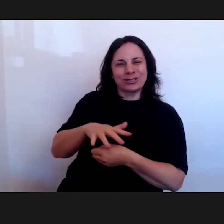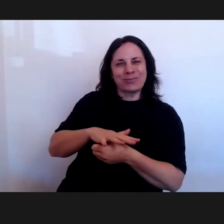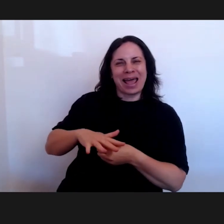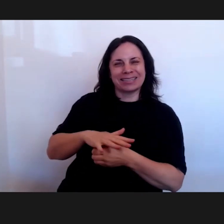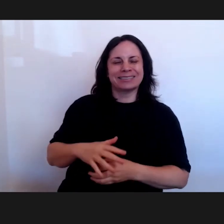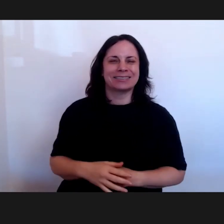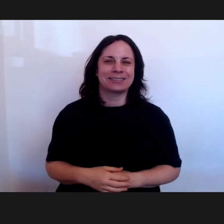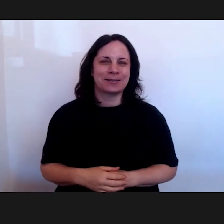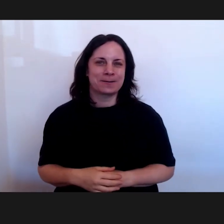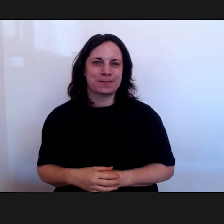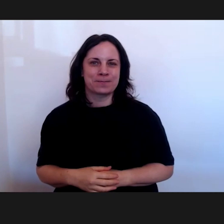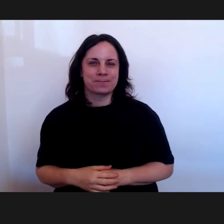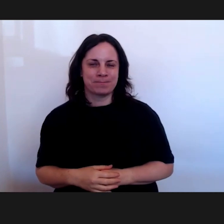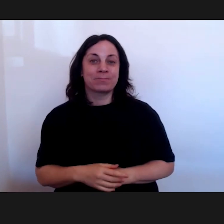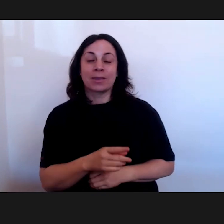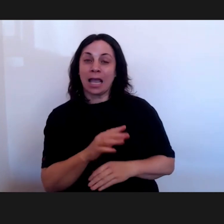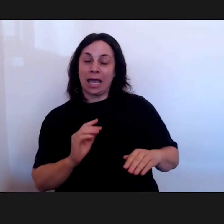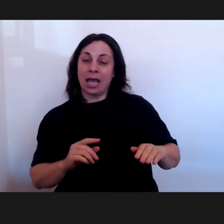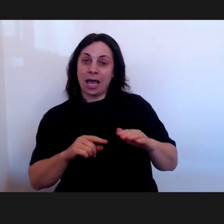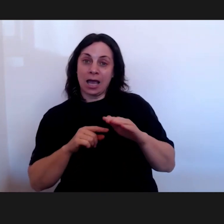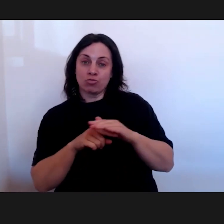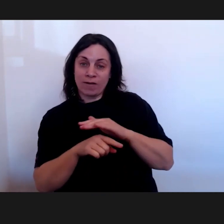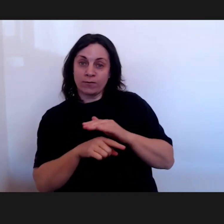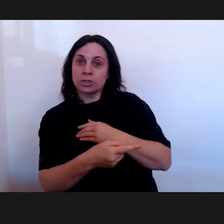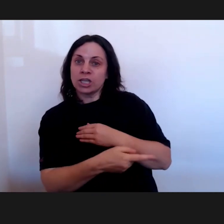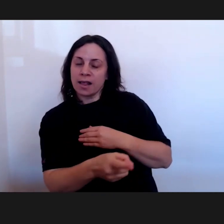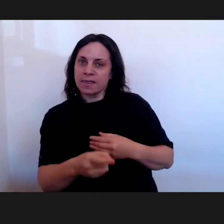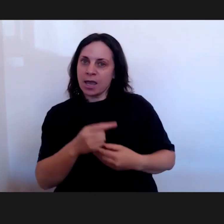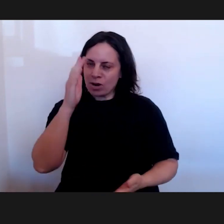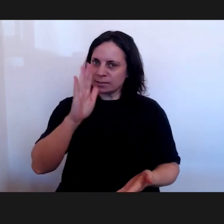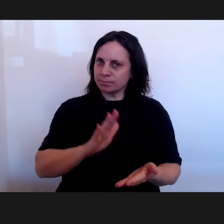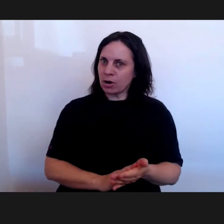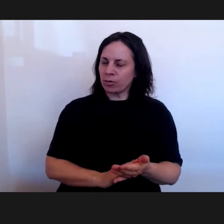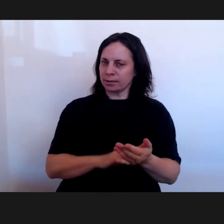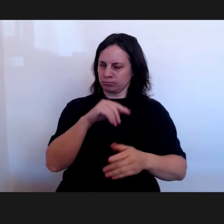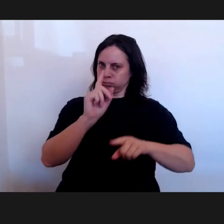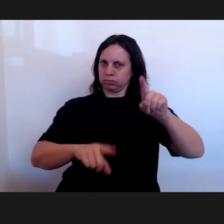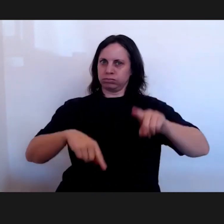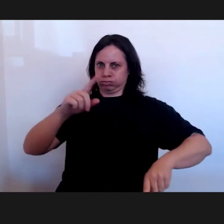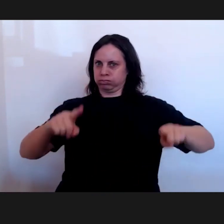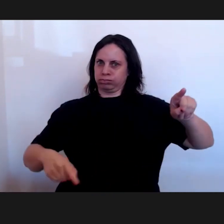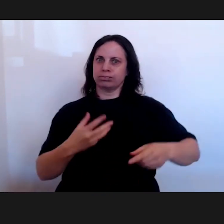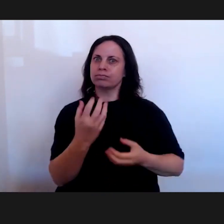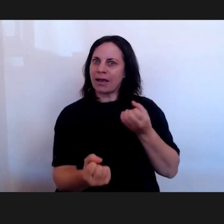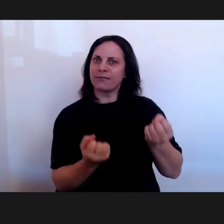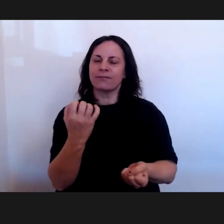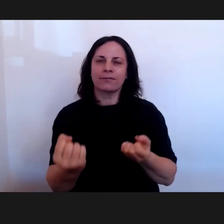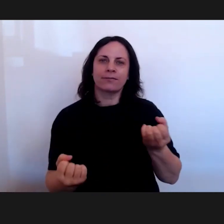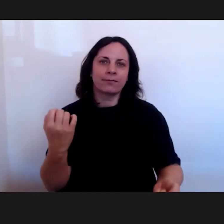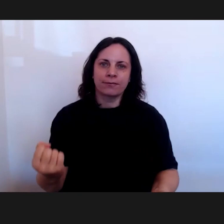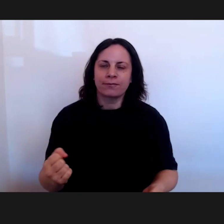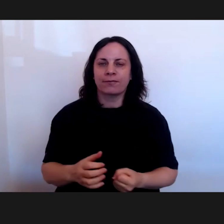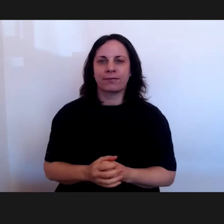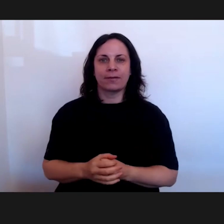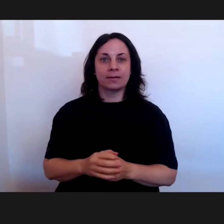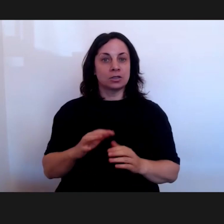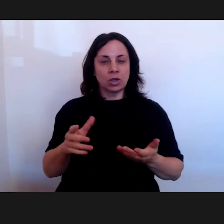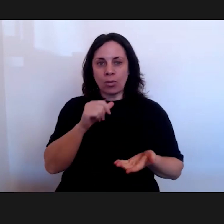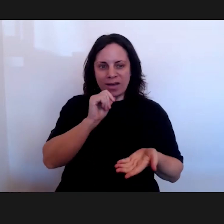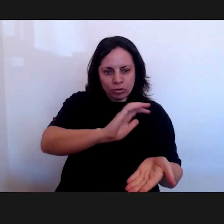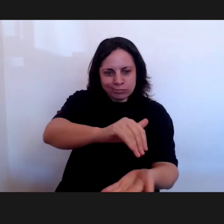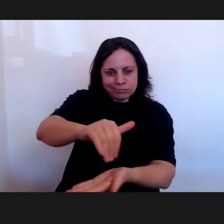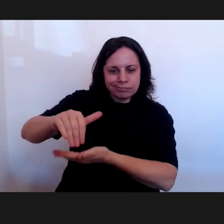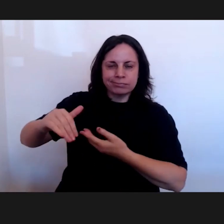have very diverse perspectives and experiences as well. And so when you're gathering data and